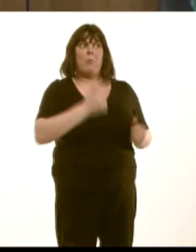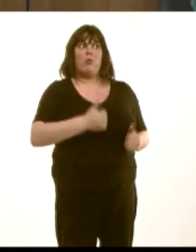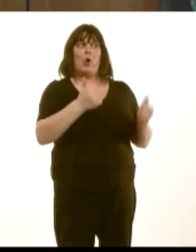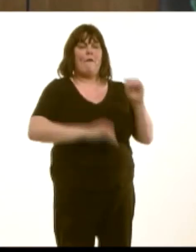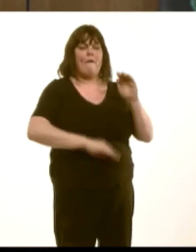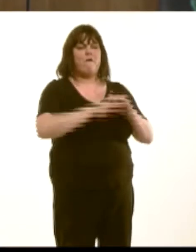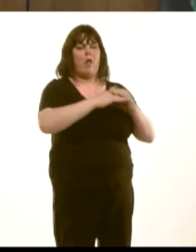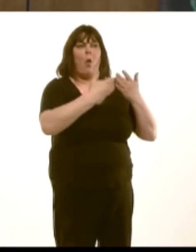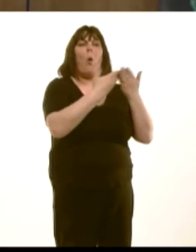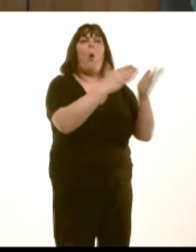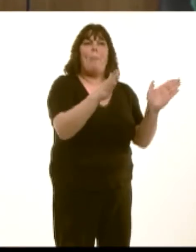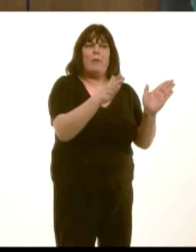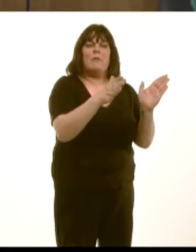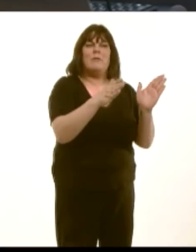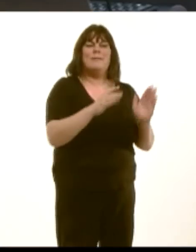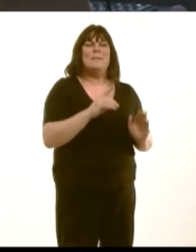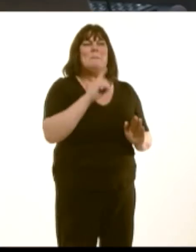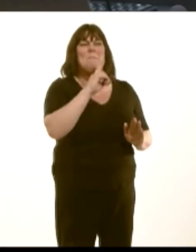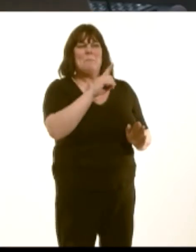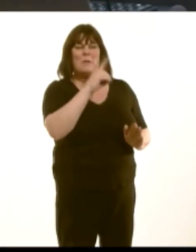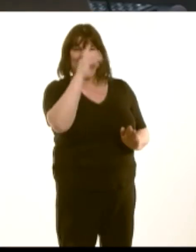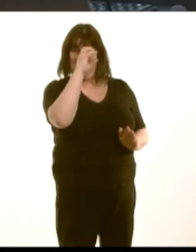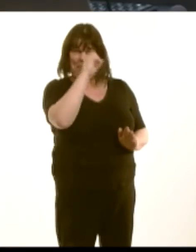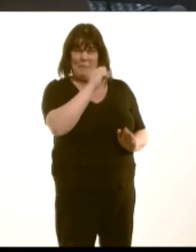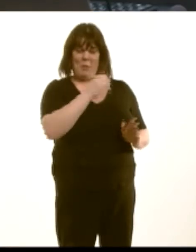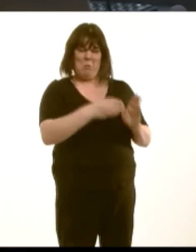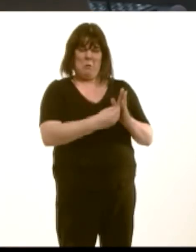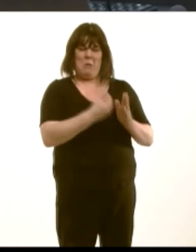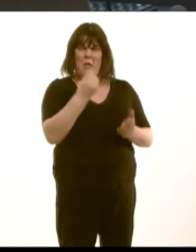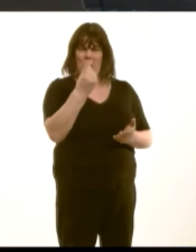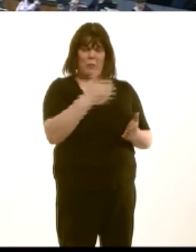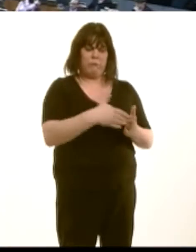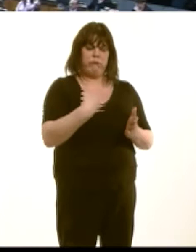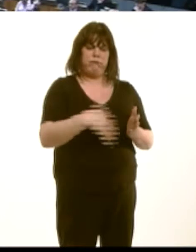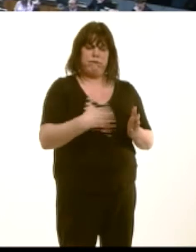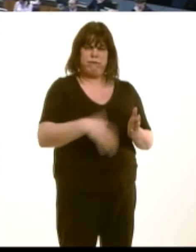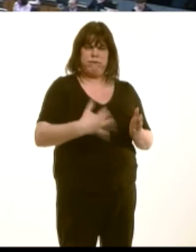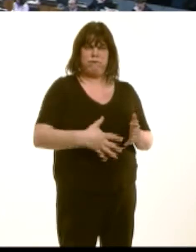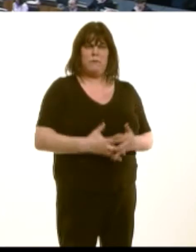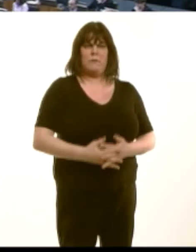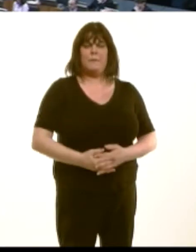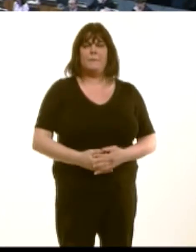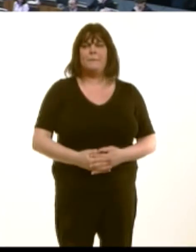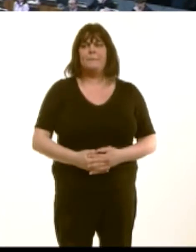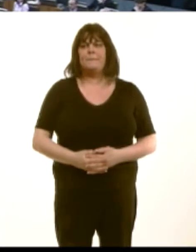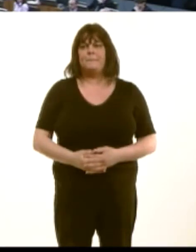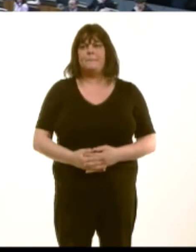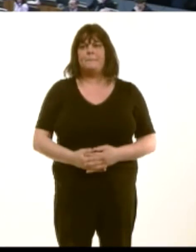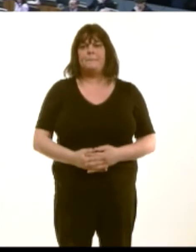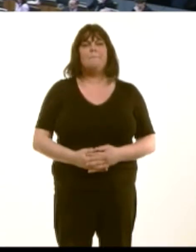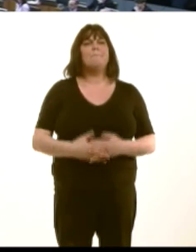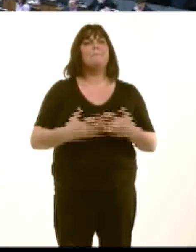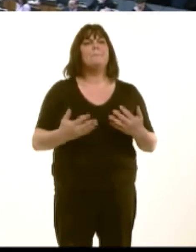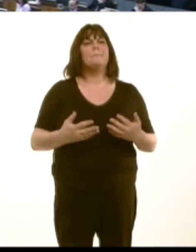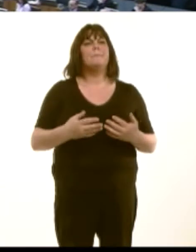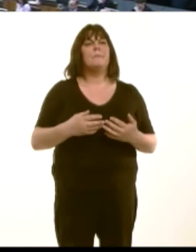course, we must remember that they would cost a significant amount of money. Sue Wessex, the then Welsh Government Minister,